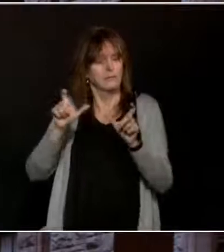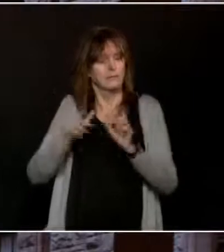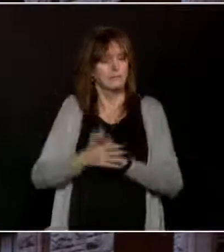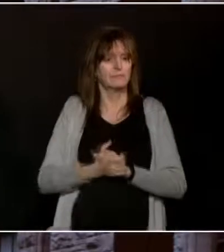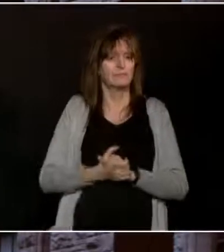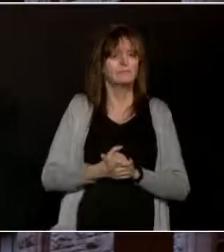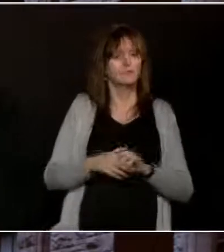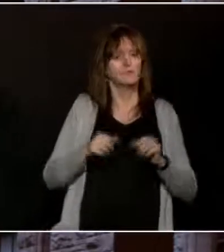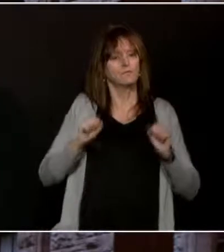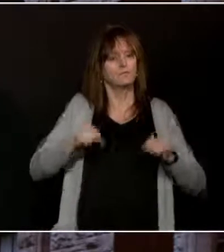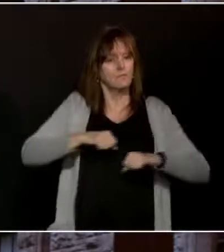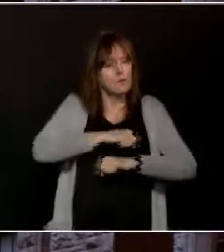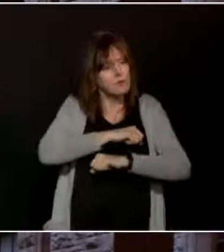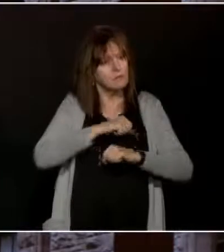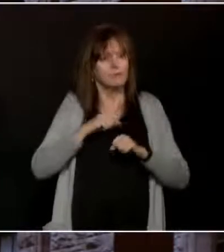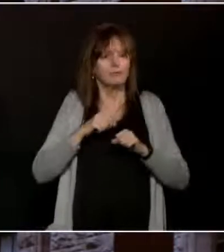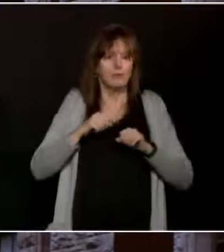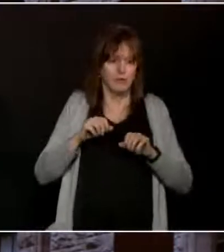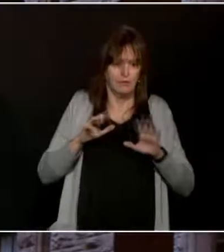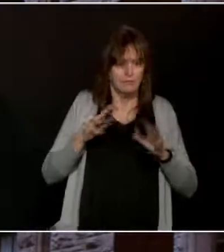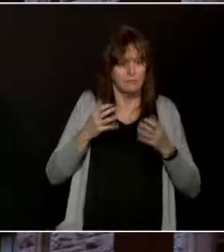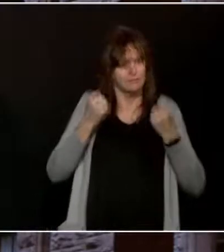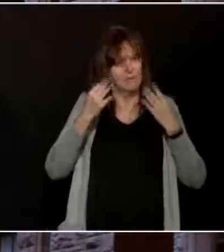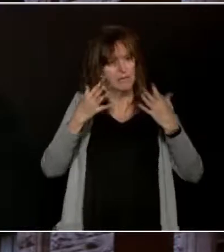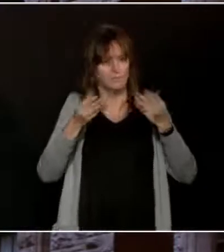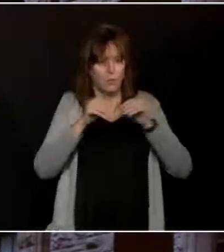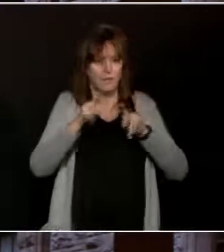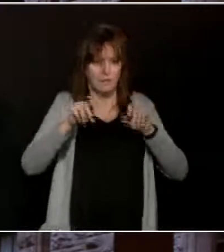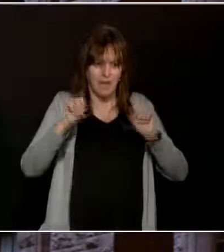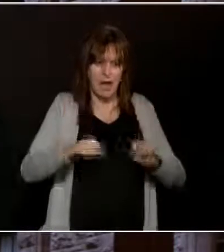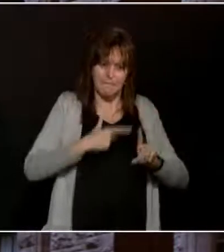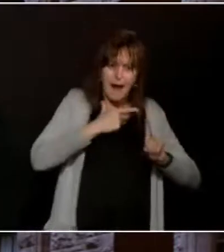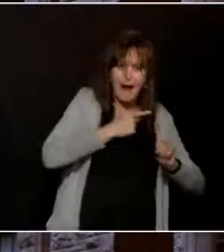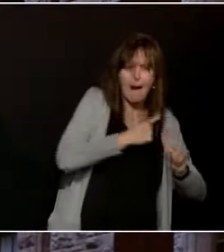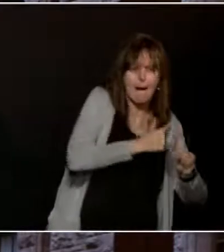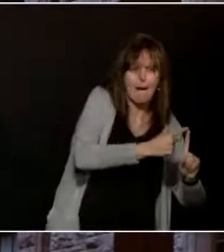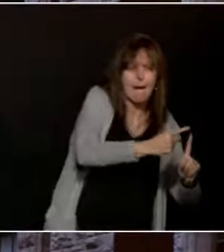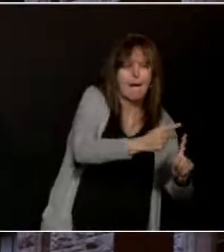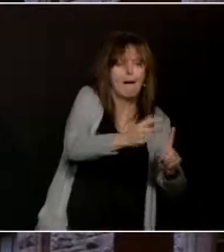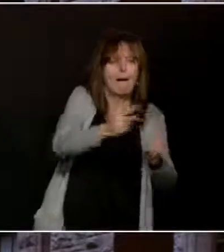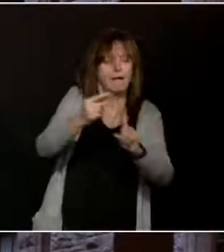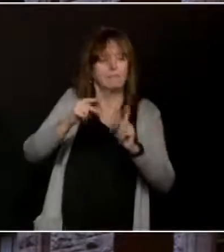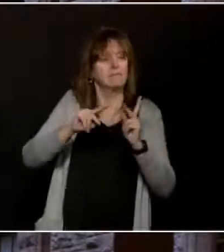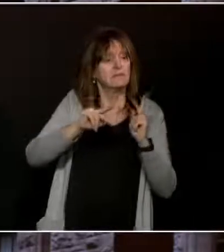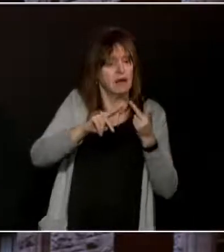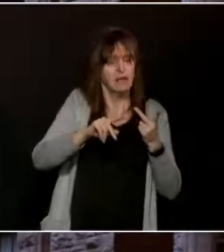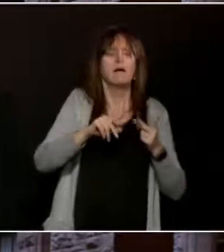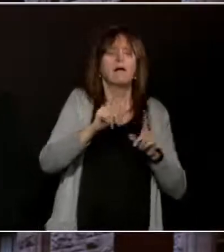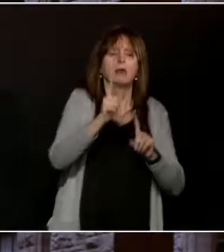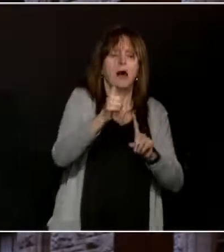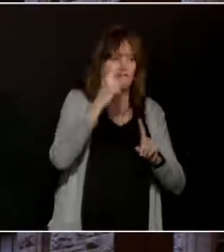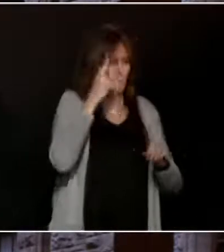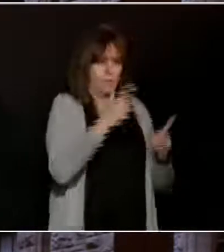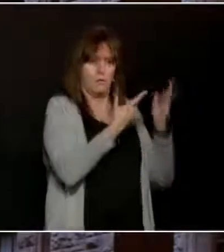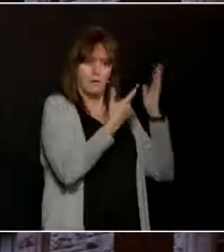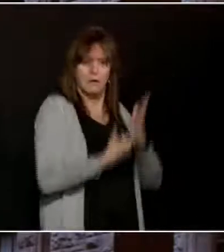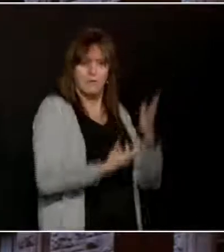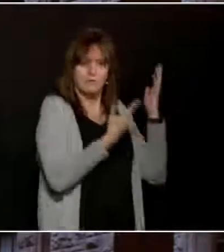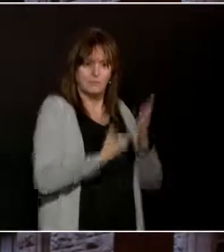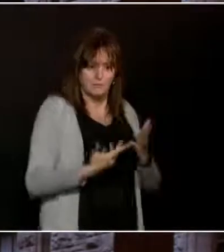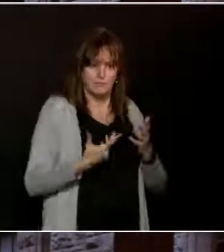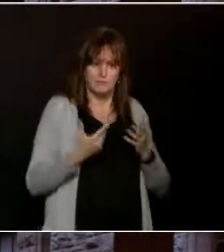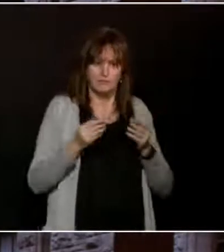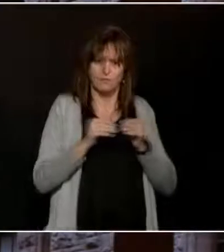their first dose and deal with the second dose later. This means we can accelerate faster, and we have some